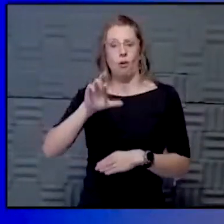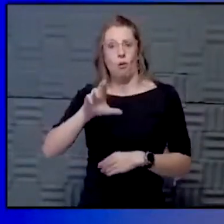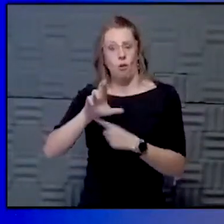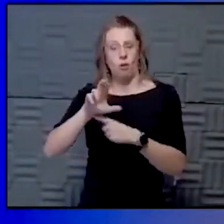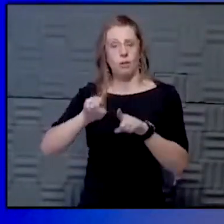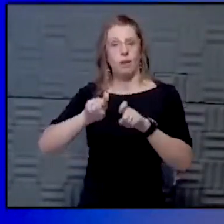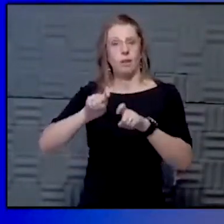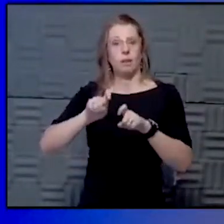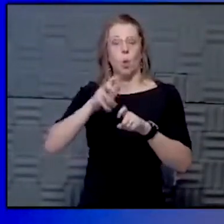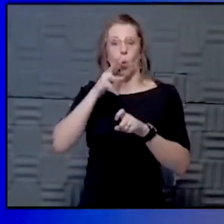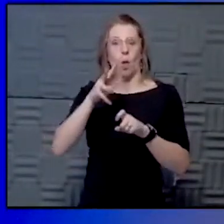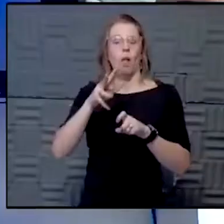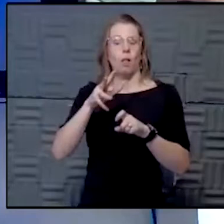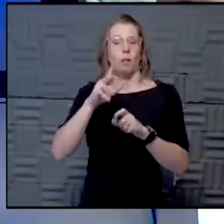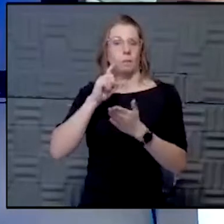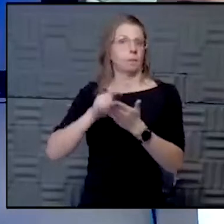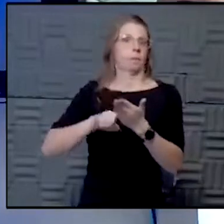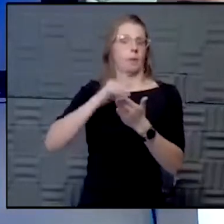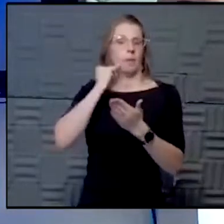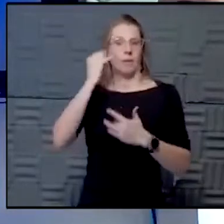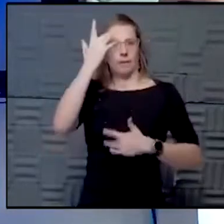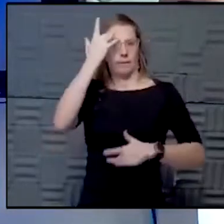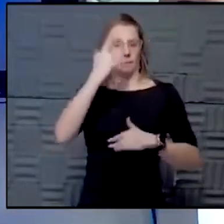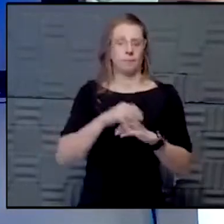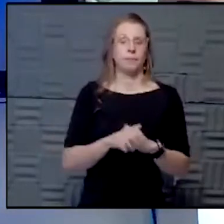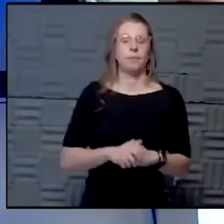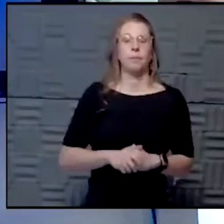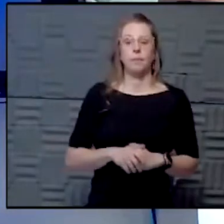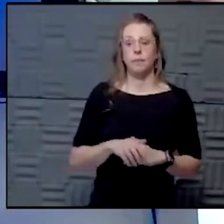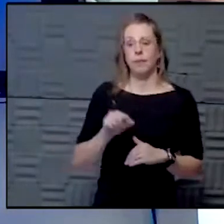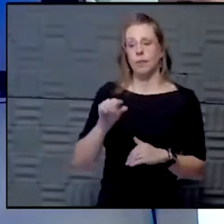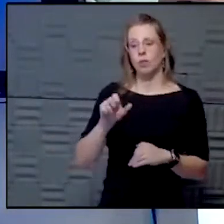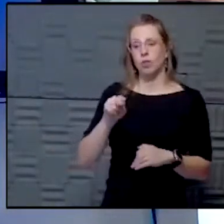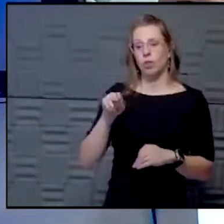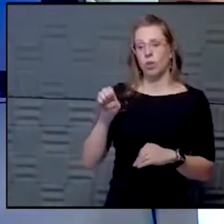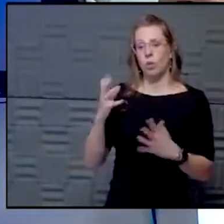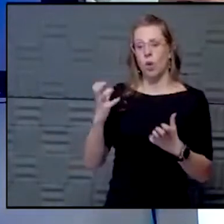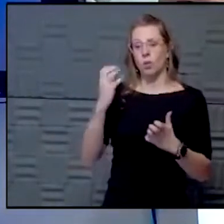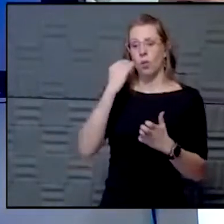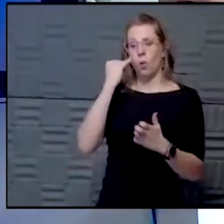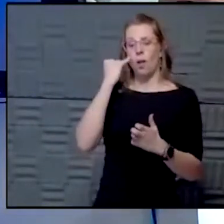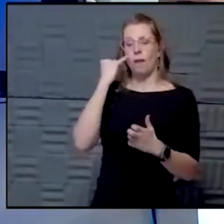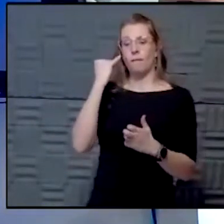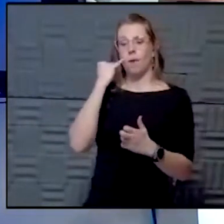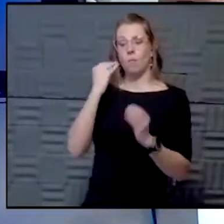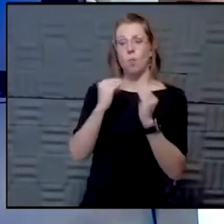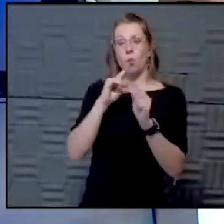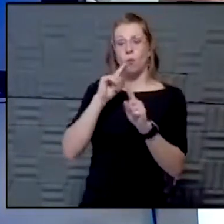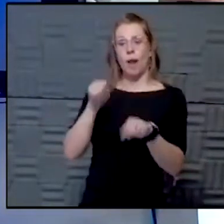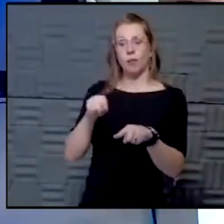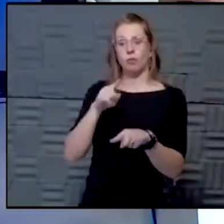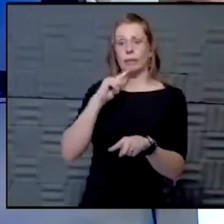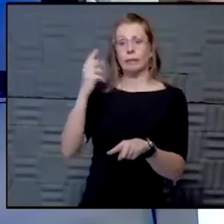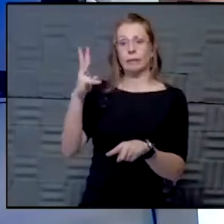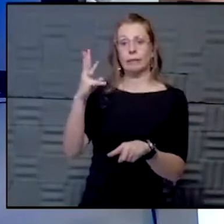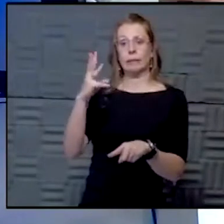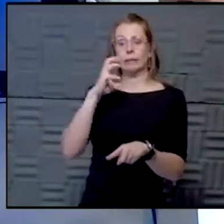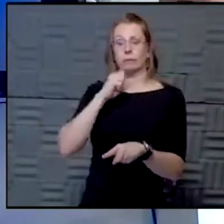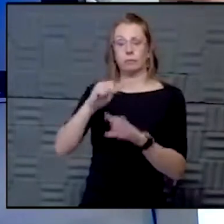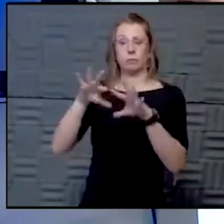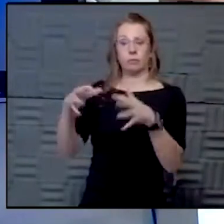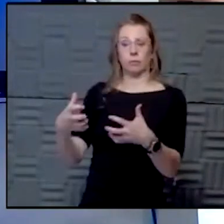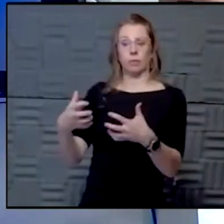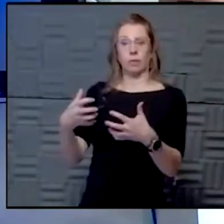sensitive to pick it up. All right. Jean wants to know, are we seeing more reactions from 16-year-olds to the first shot than